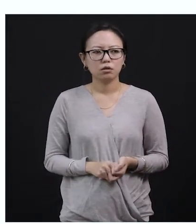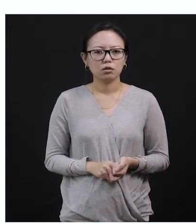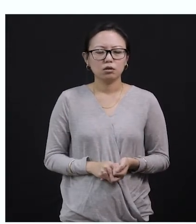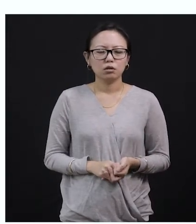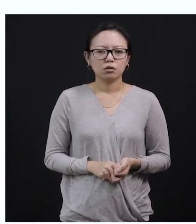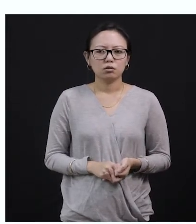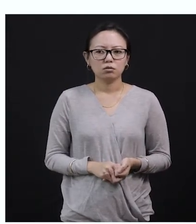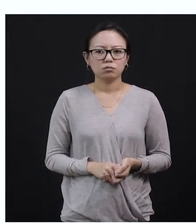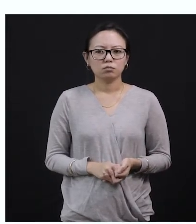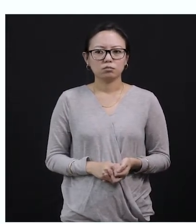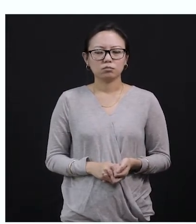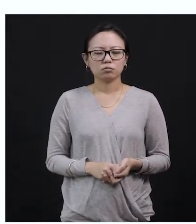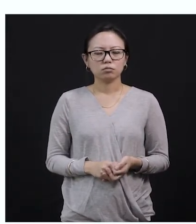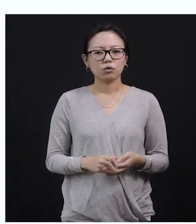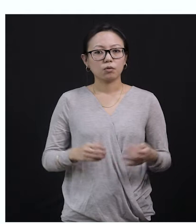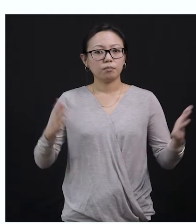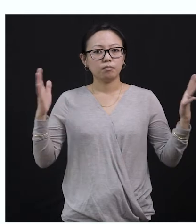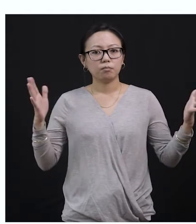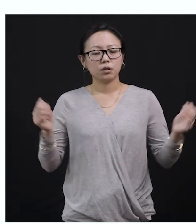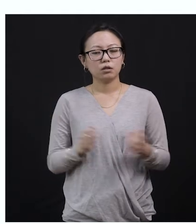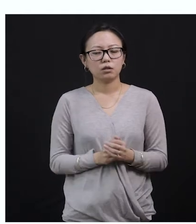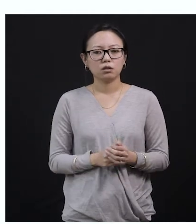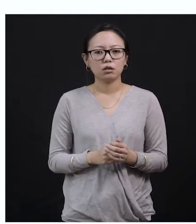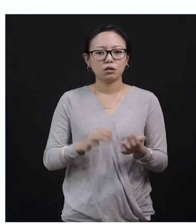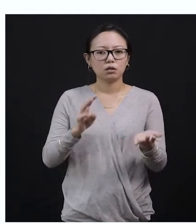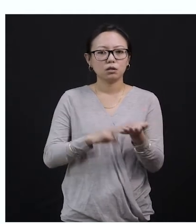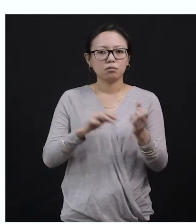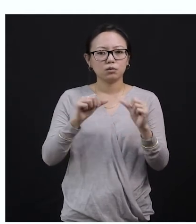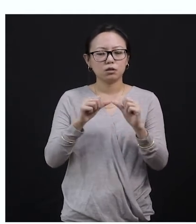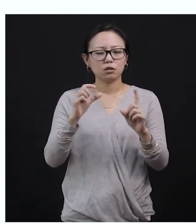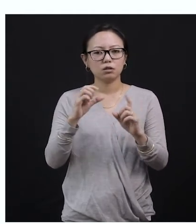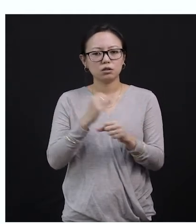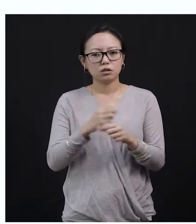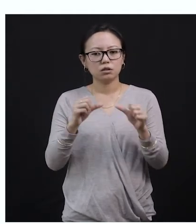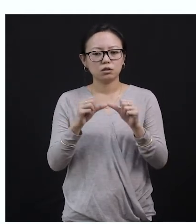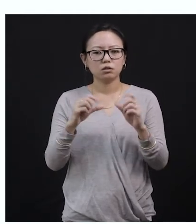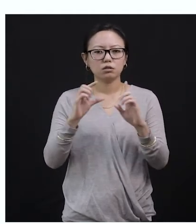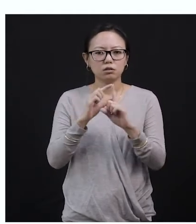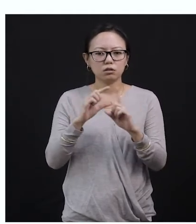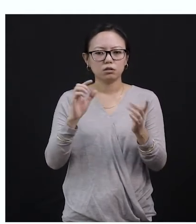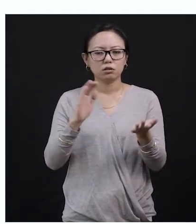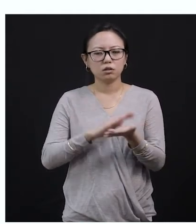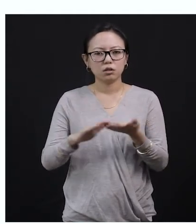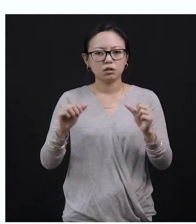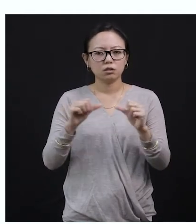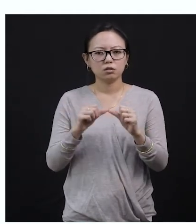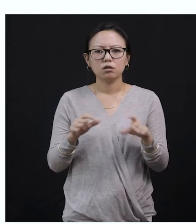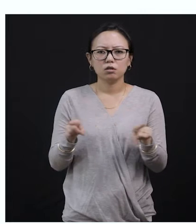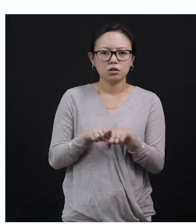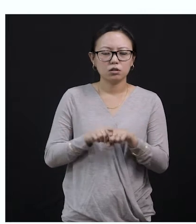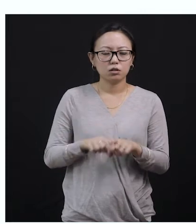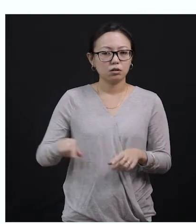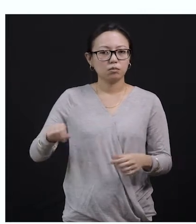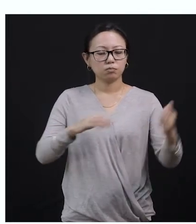could not do that because Magadha had some special reasons why it became the most powerful state. So these are some